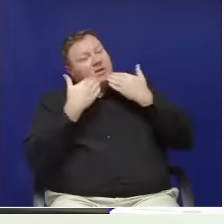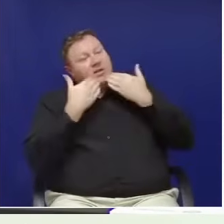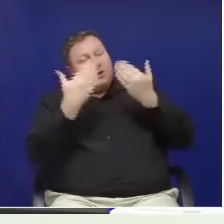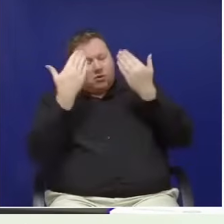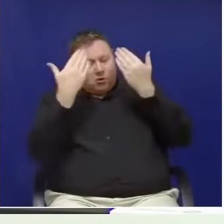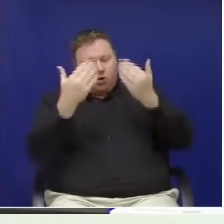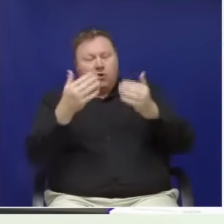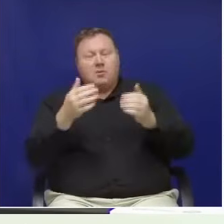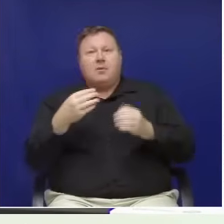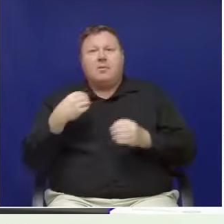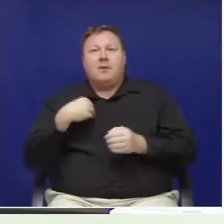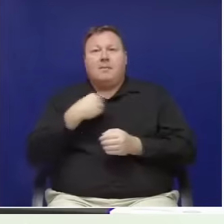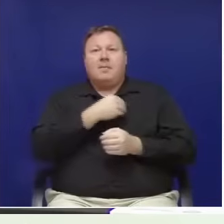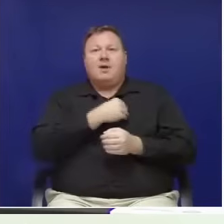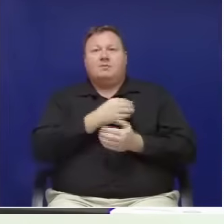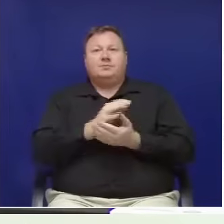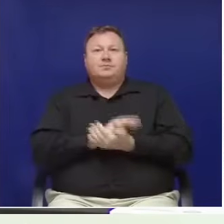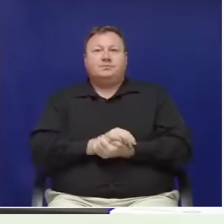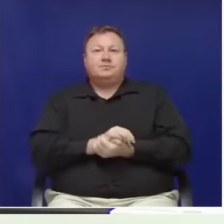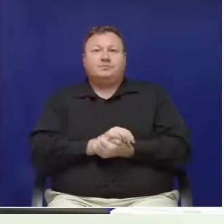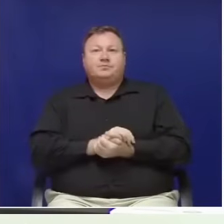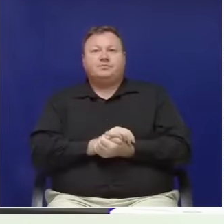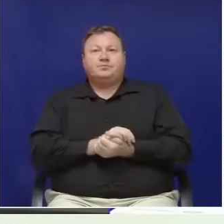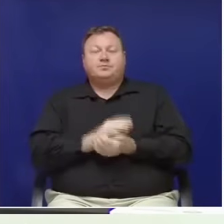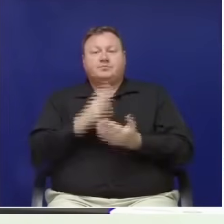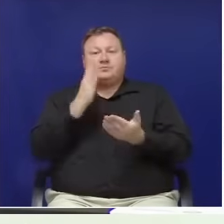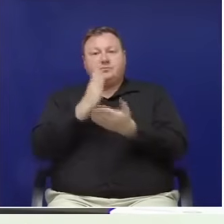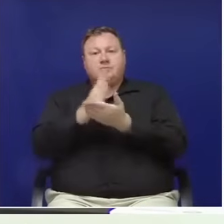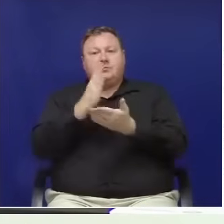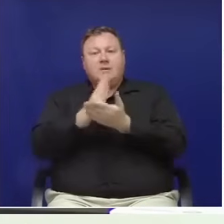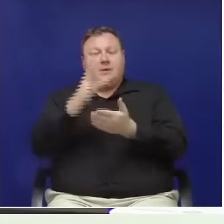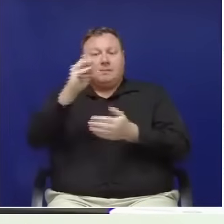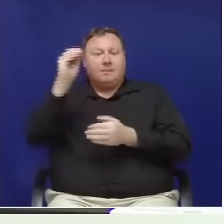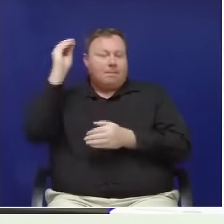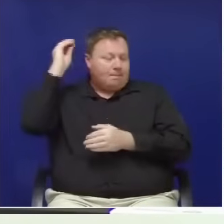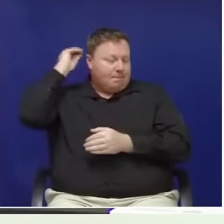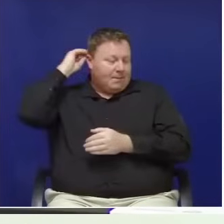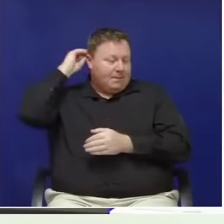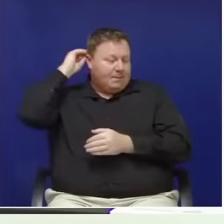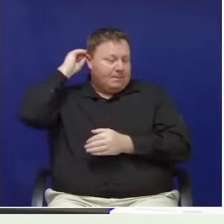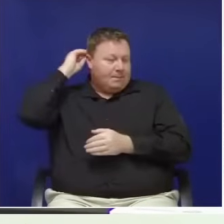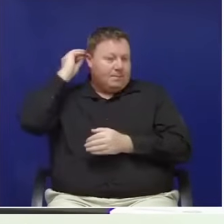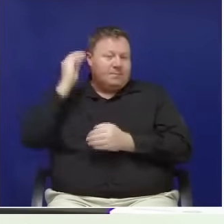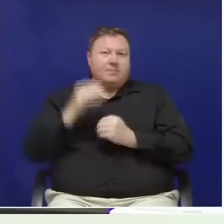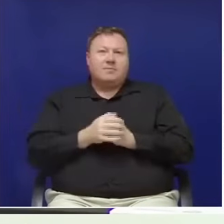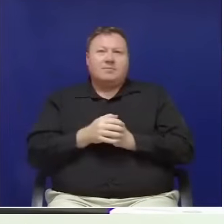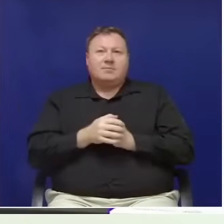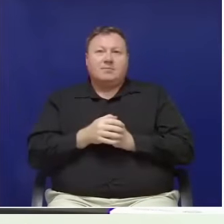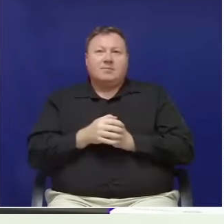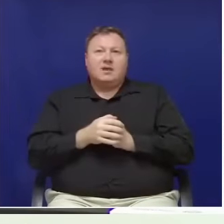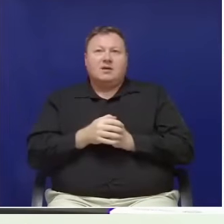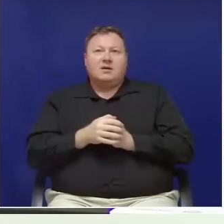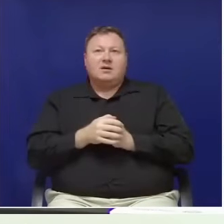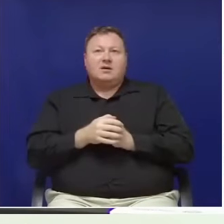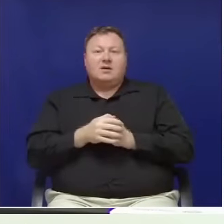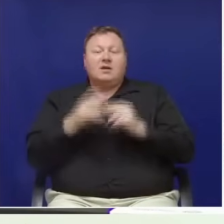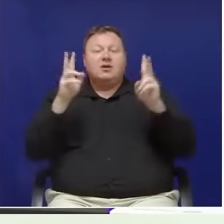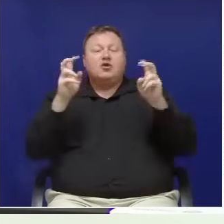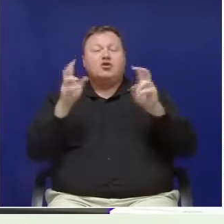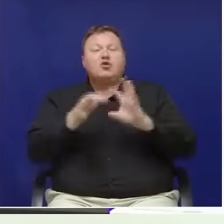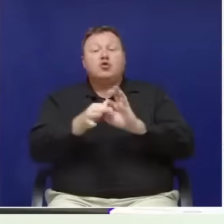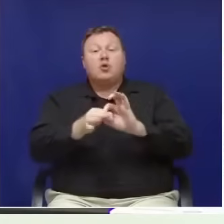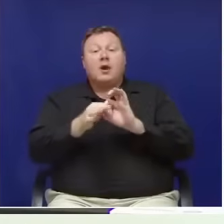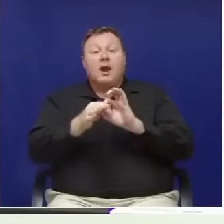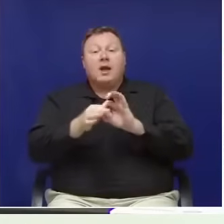Member. You must remember that issues related to security